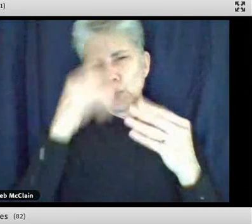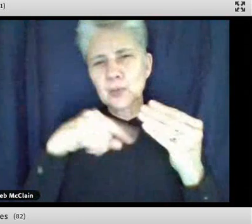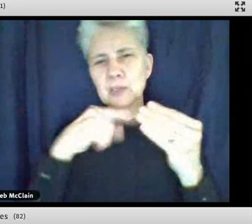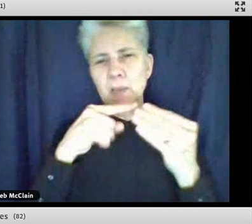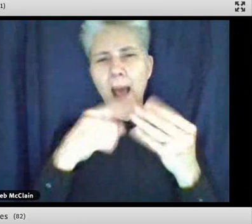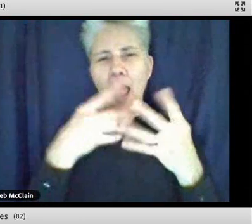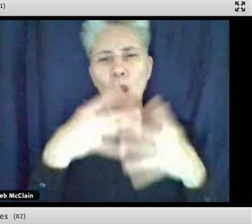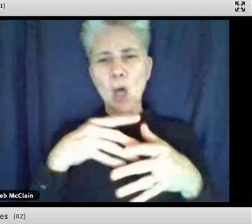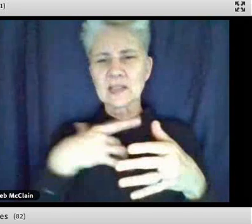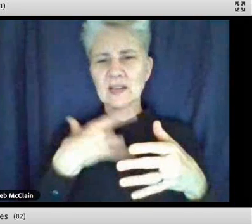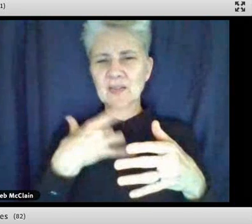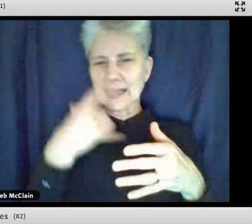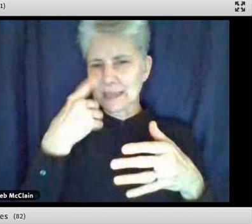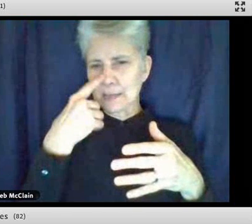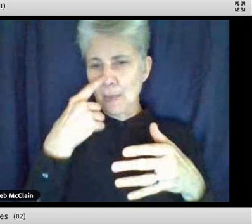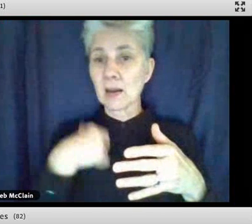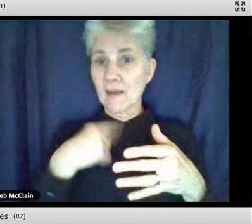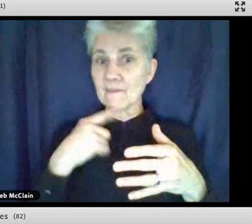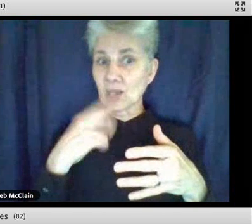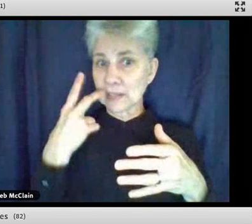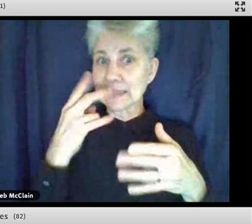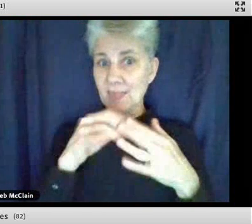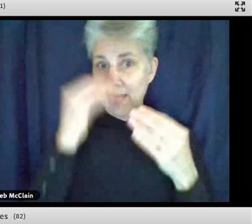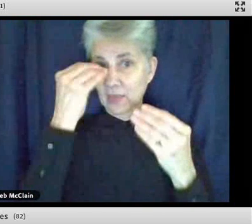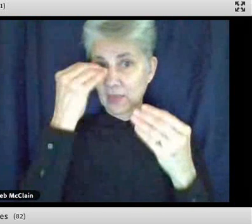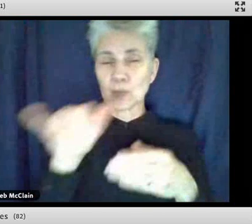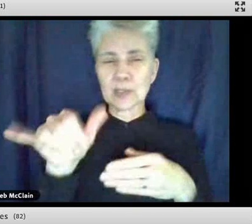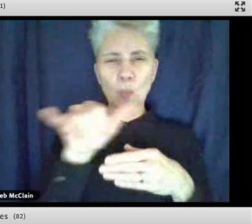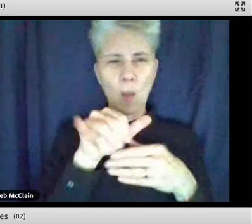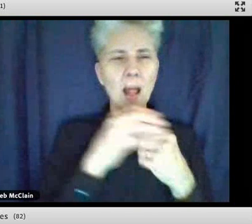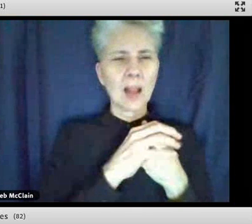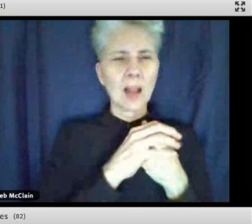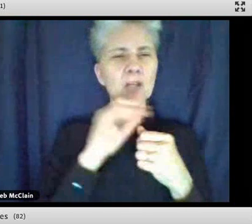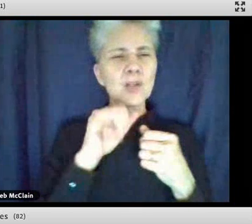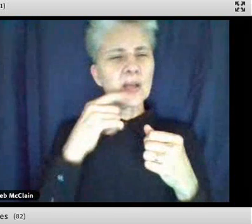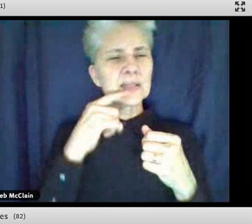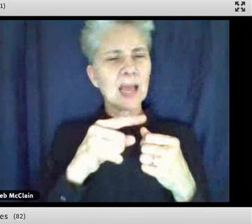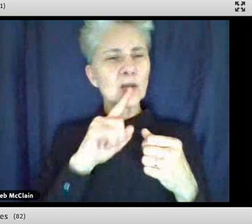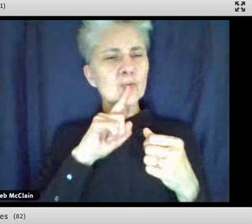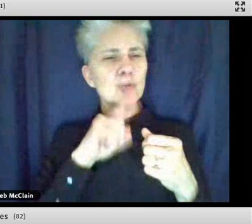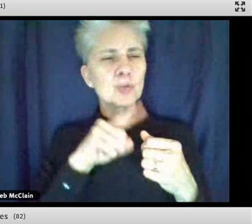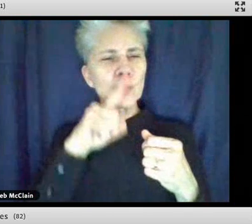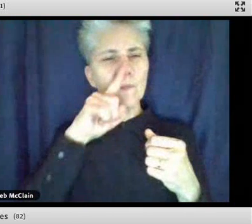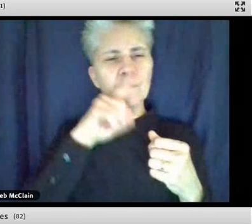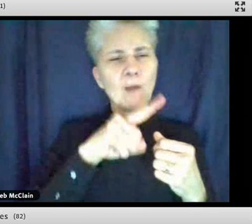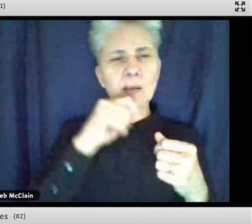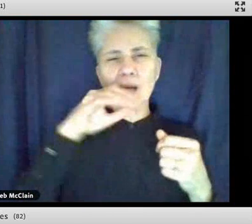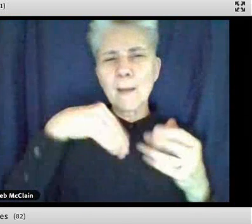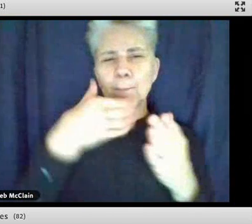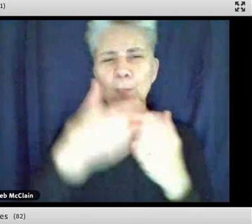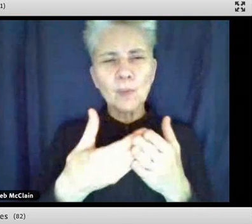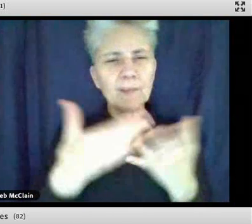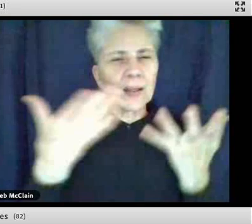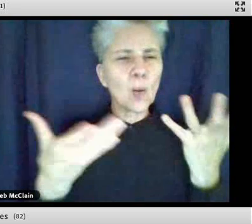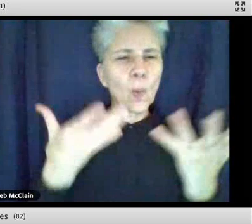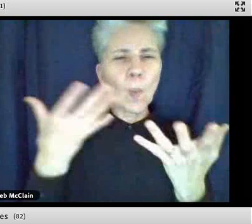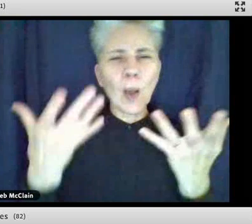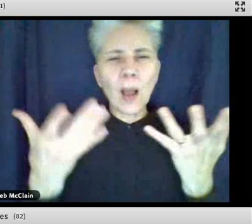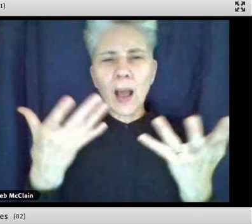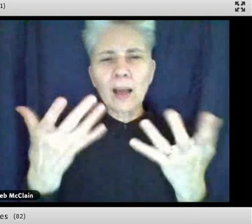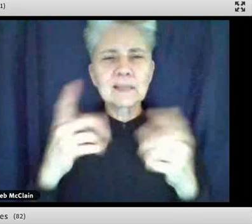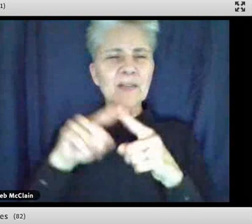this in the news as well. So they'll tell you whether or not it's false, unproven, different things. No, the Red